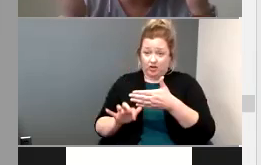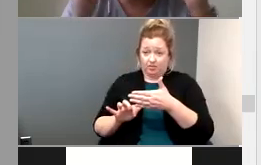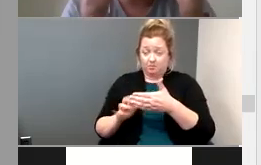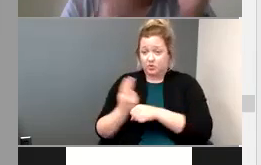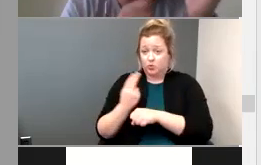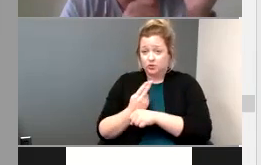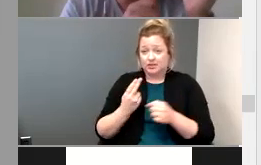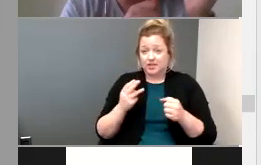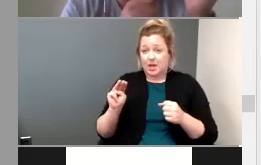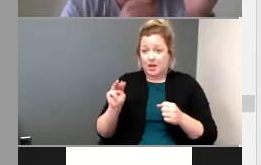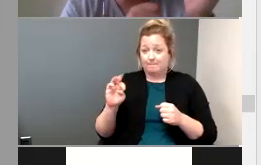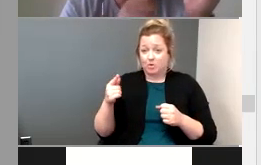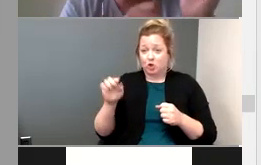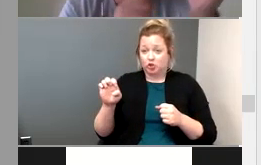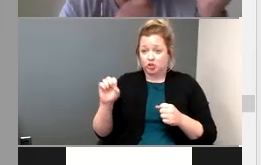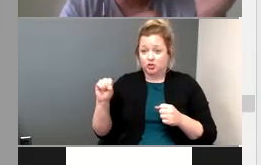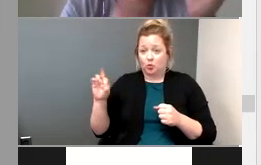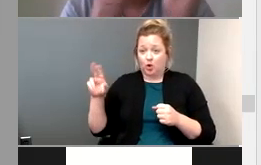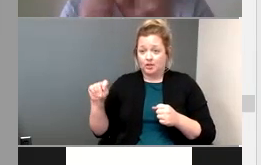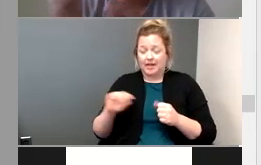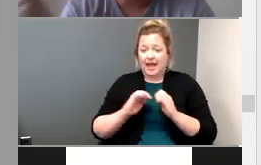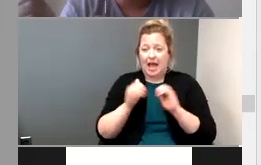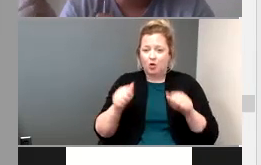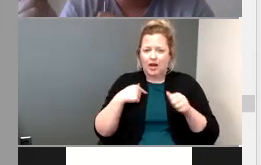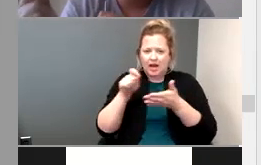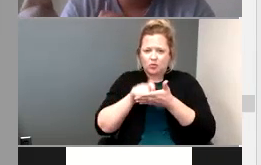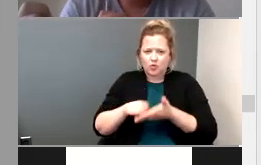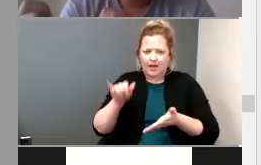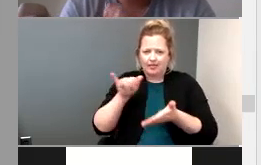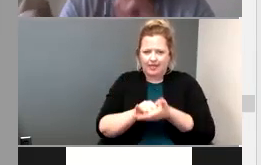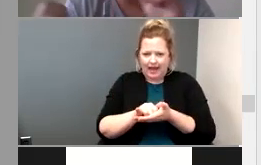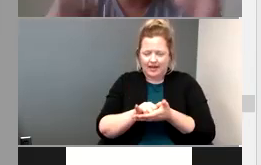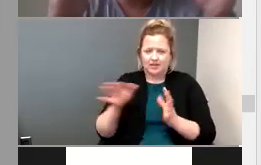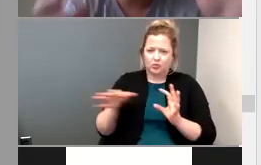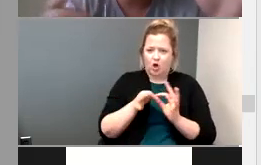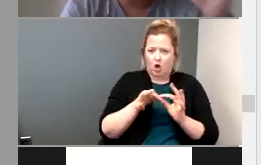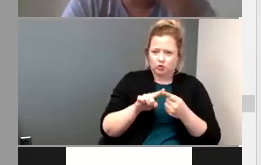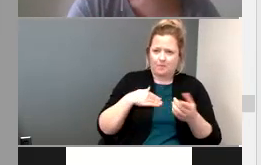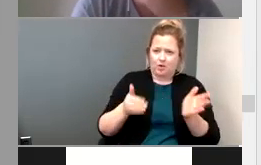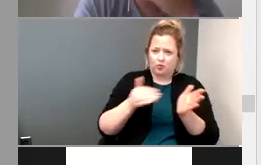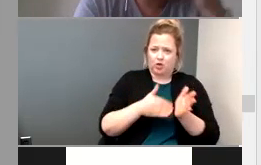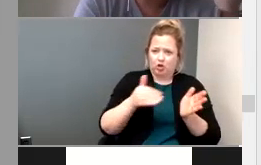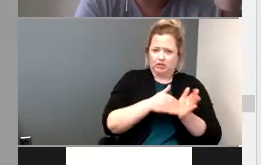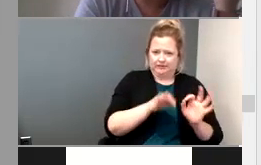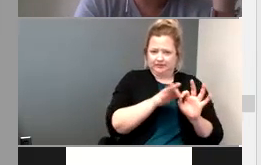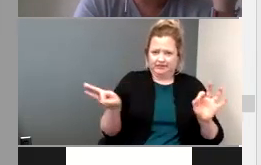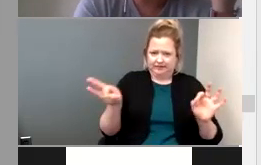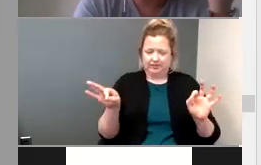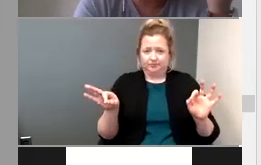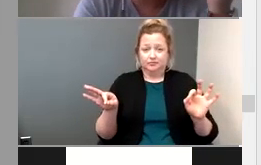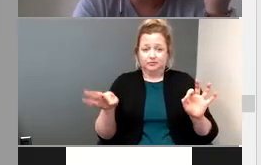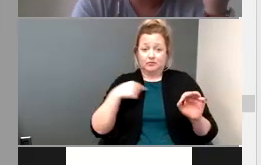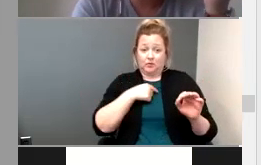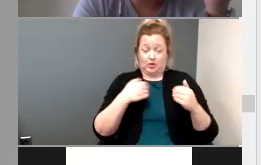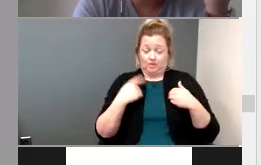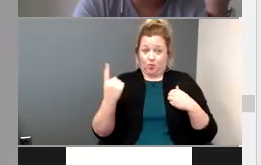How do I write this particular algorithm in terms of my recurrence relations? So we had our merge sort algorithm that takes in the